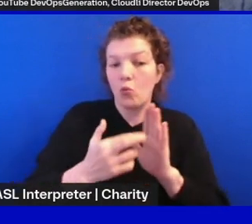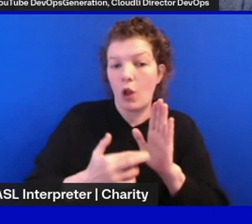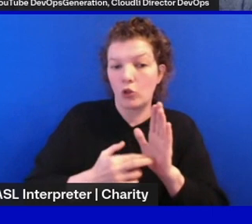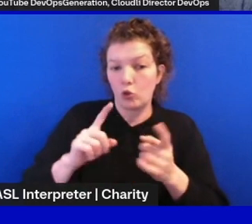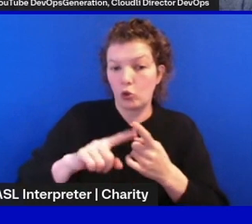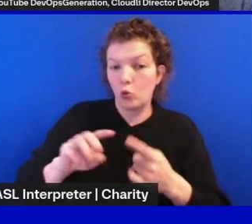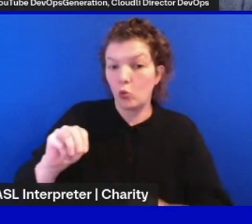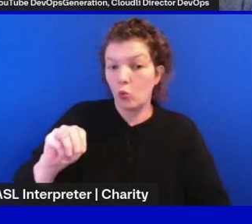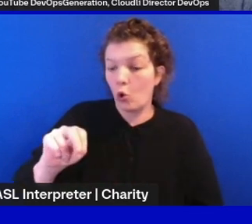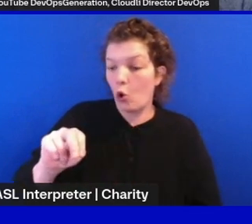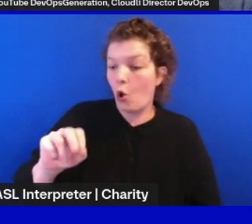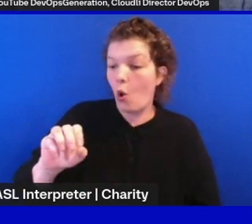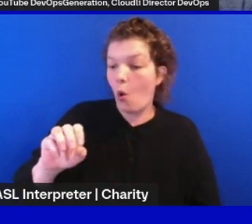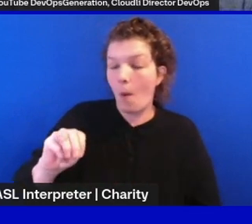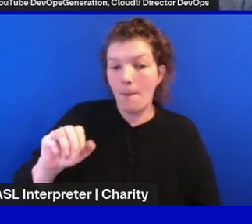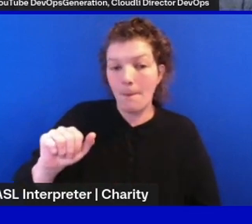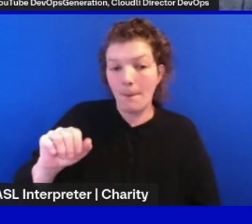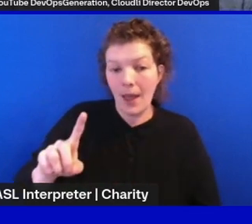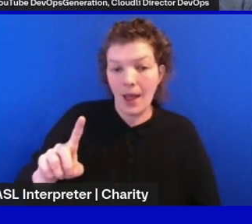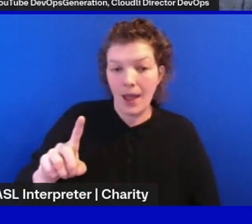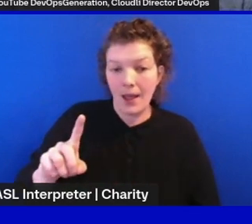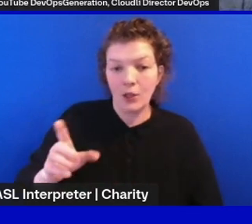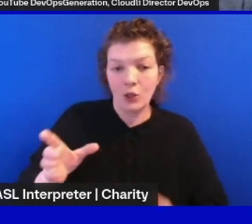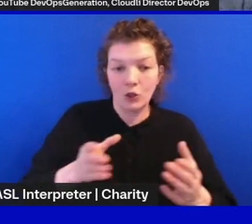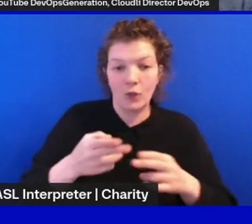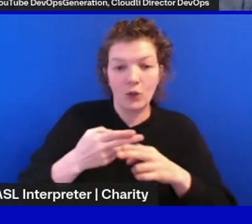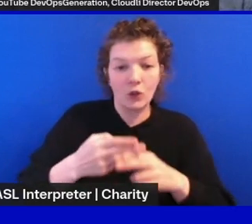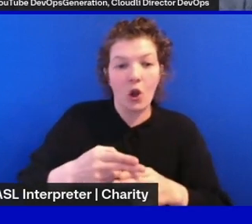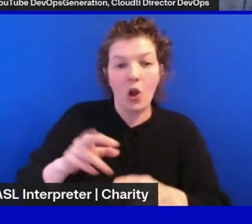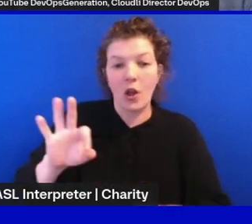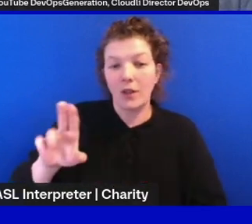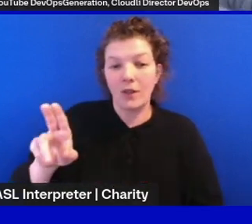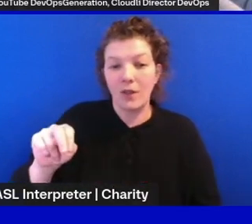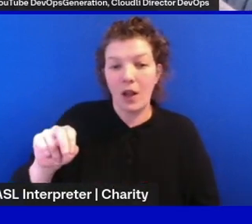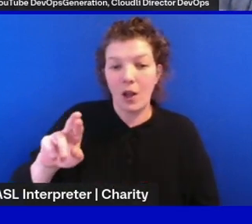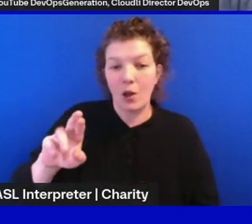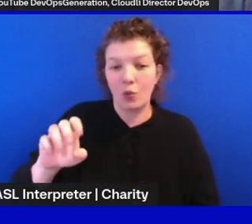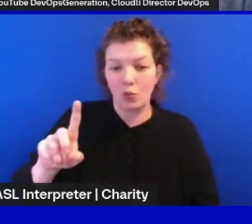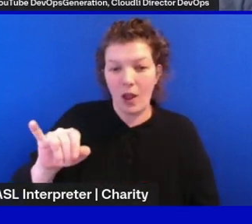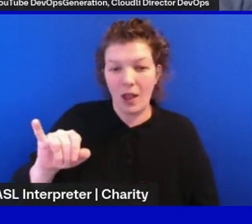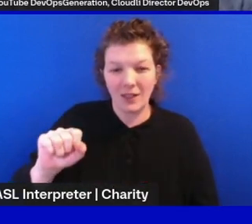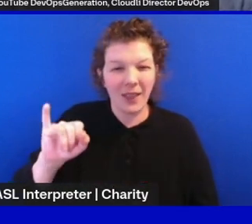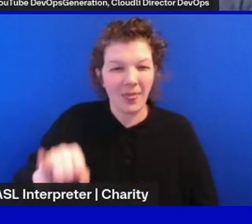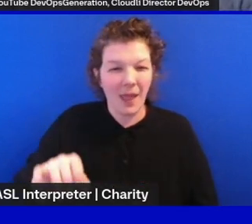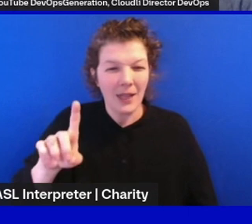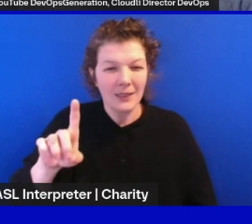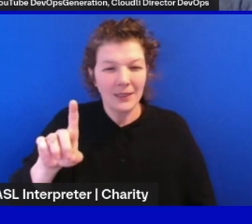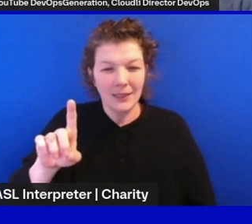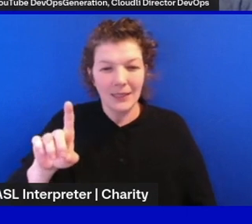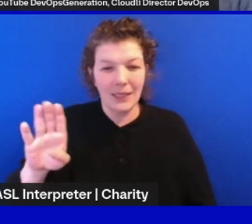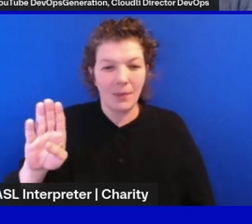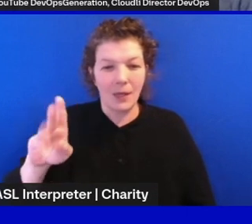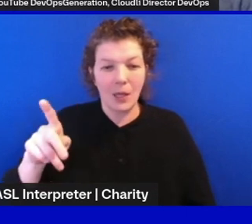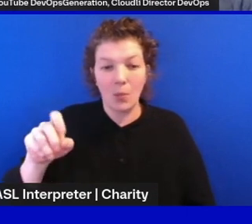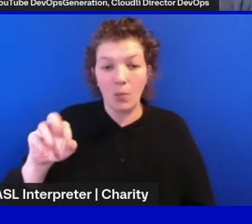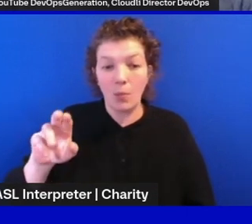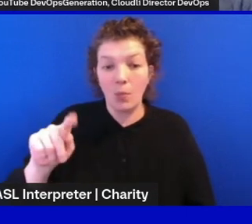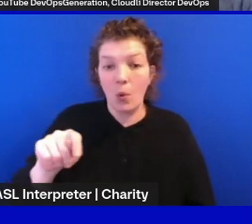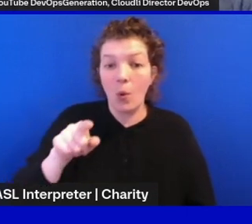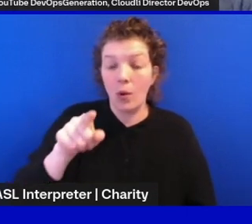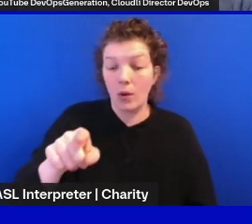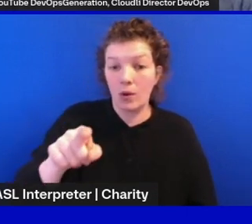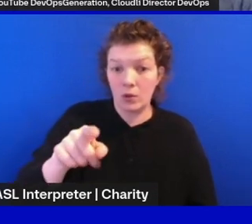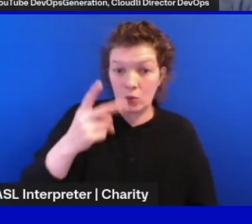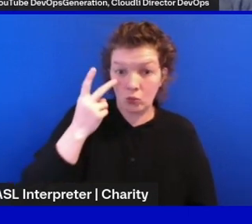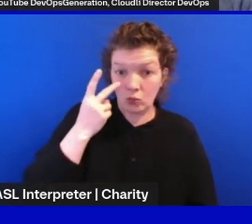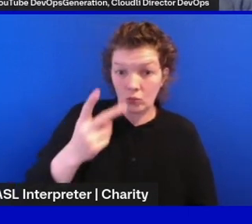a service called FunRedis, and it's going to be that DB port. And you can see here at the top, this clip from Nomad, you can see I have